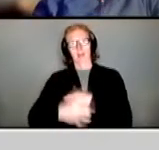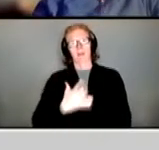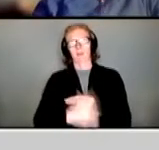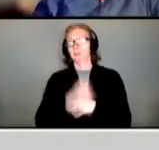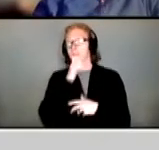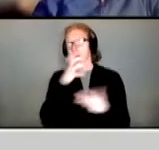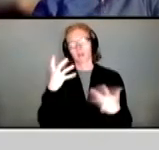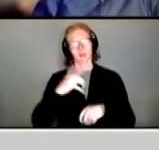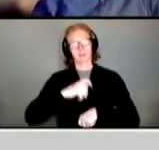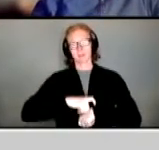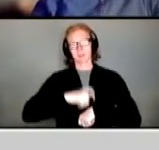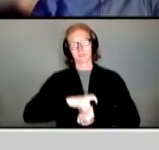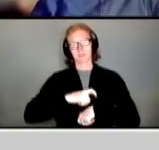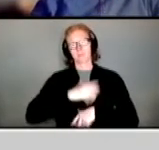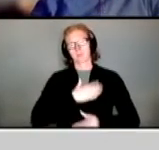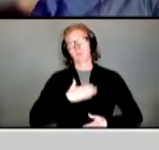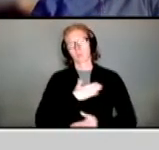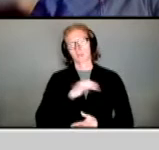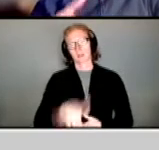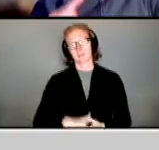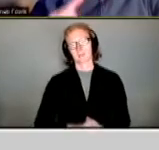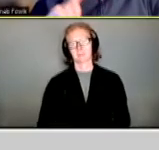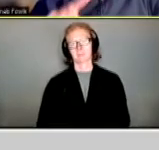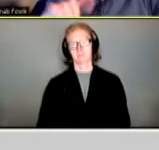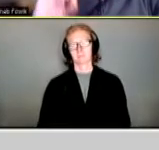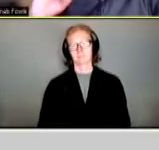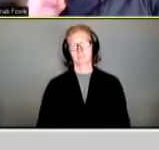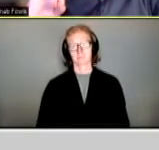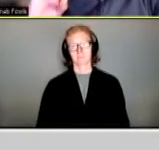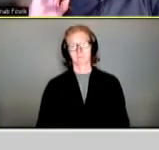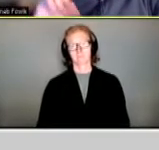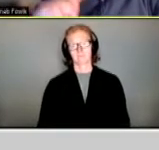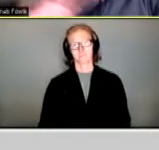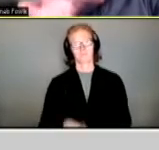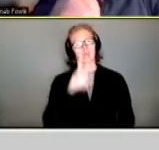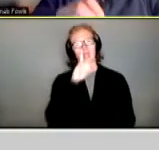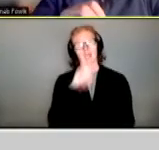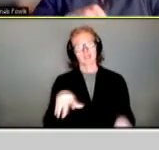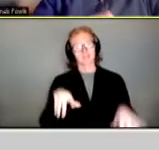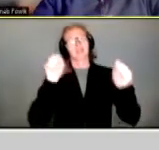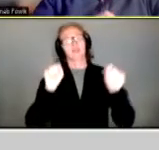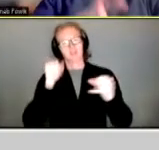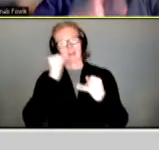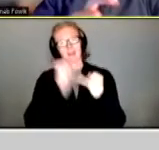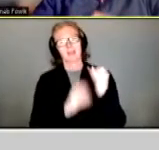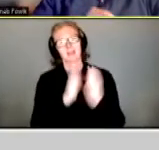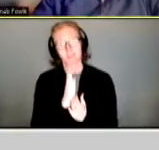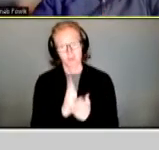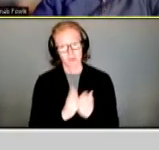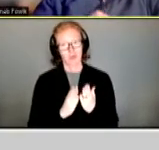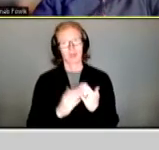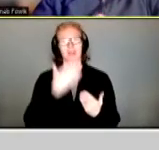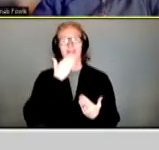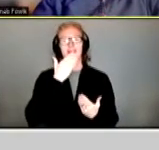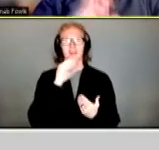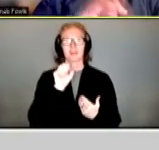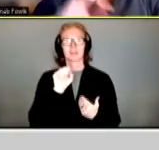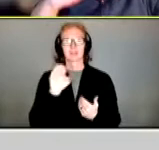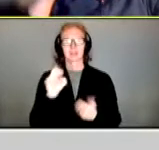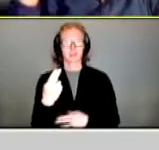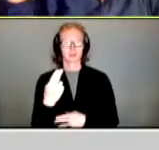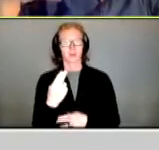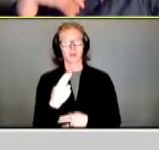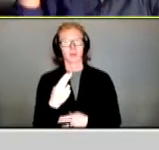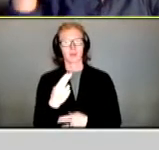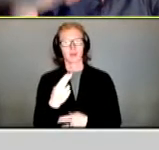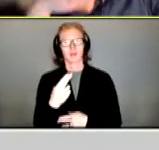time. I appreciate that. And not to dominate the last part of this conversation or part of this conversation, but thank you, Sarah. You know, because I